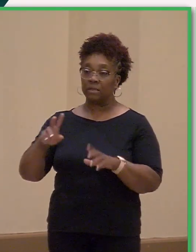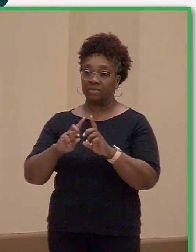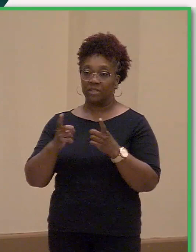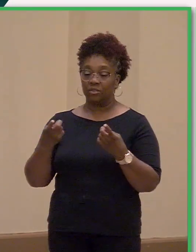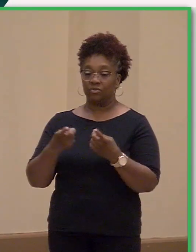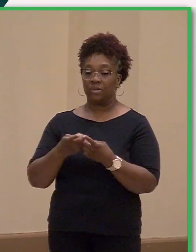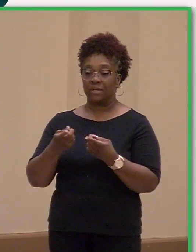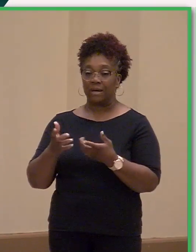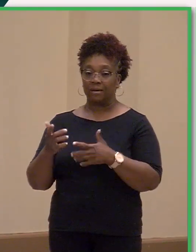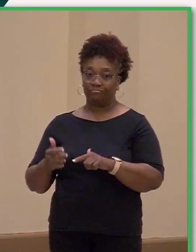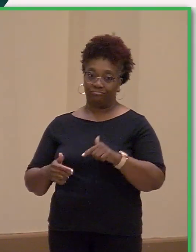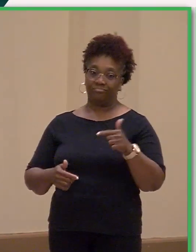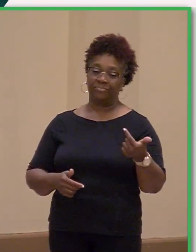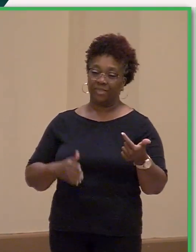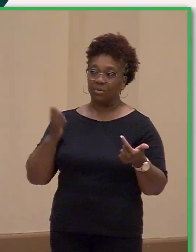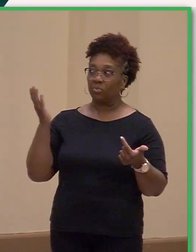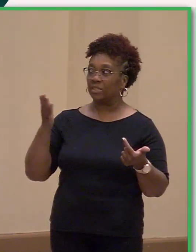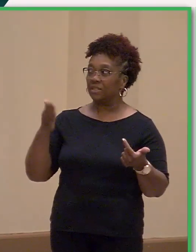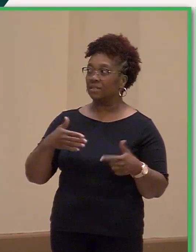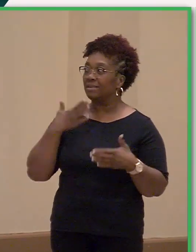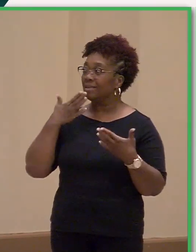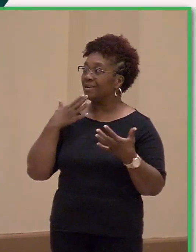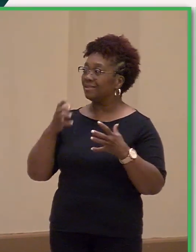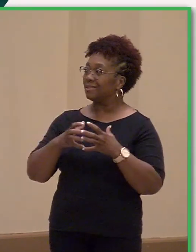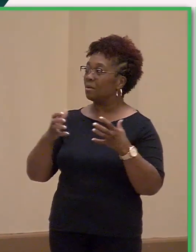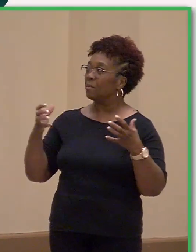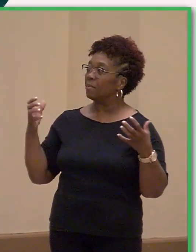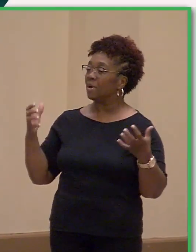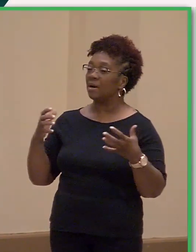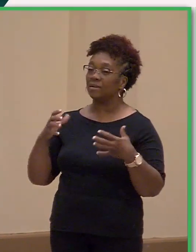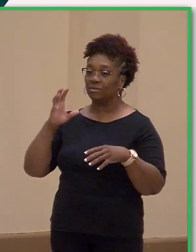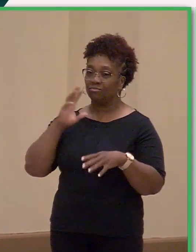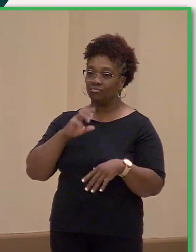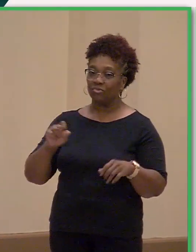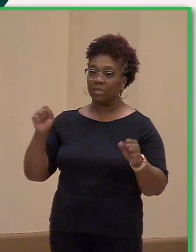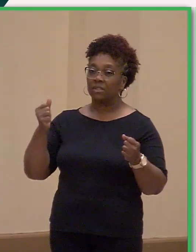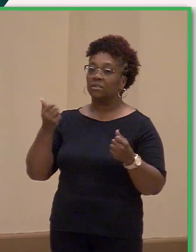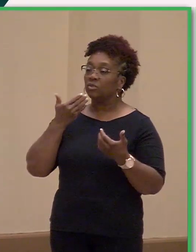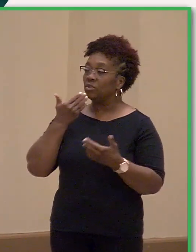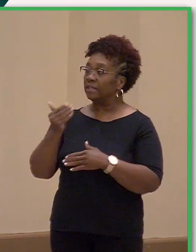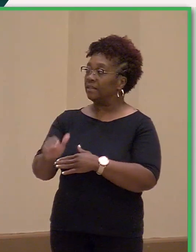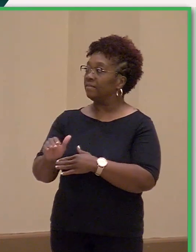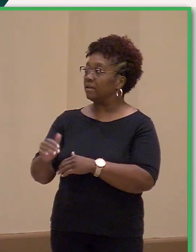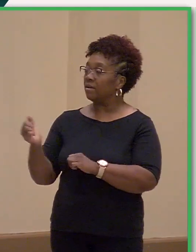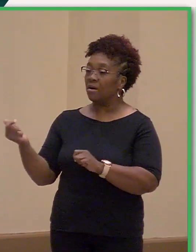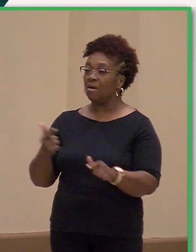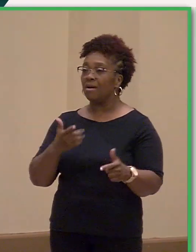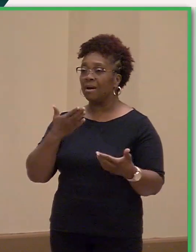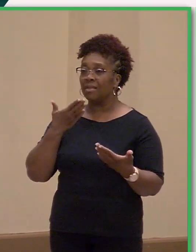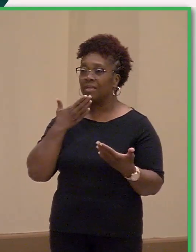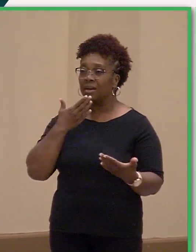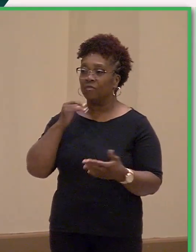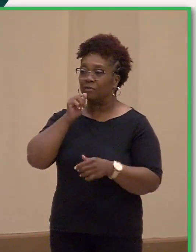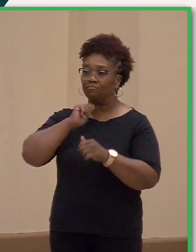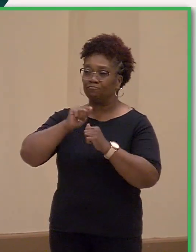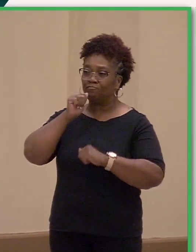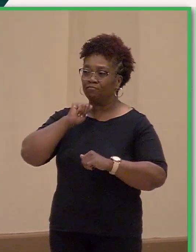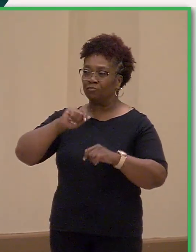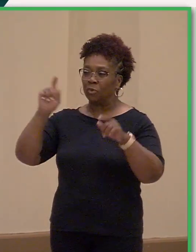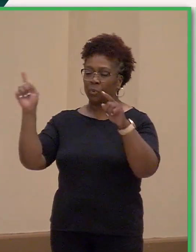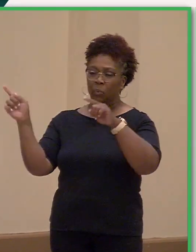presentation. Thank you so much, Madam President, and good evening, everyone. Thank you for braving the storm. I know that is